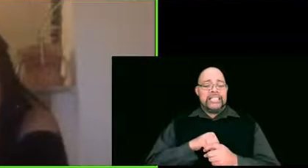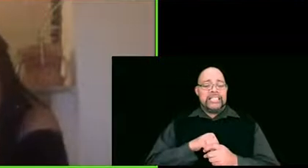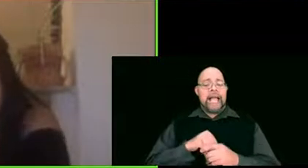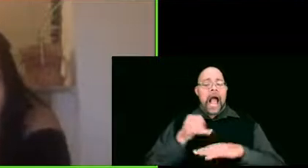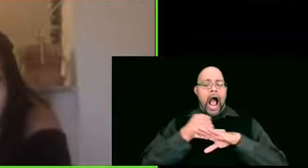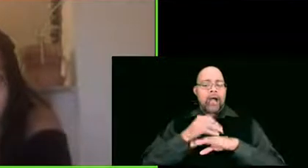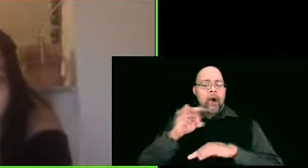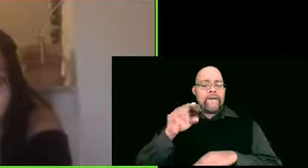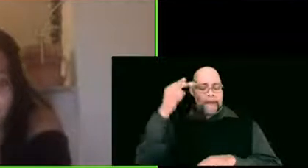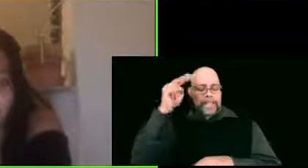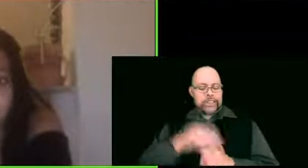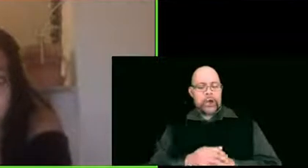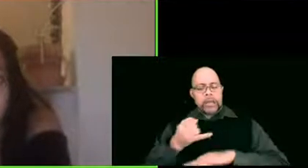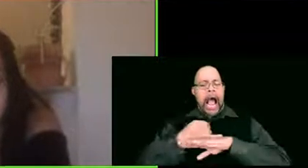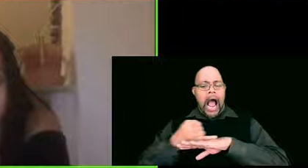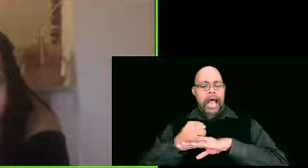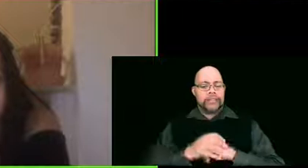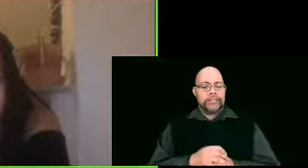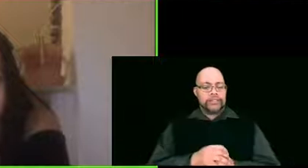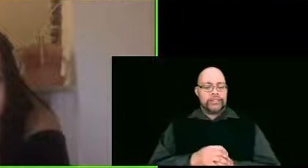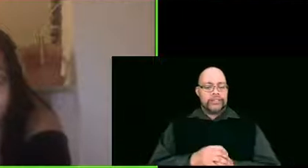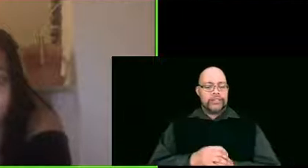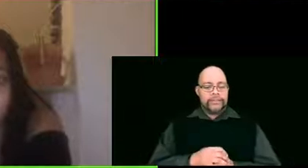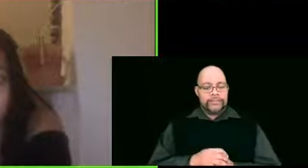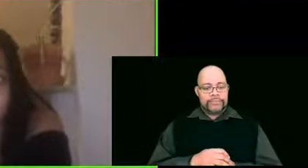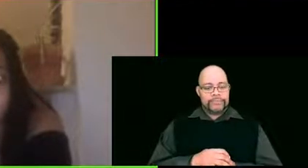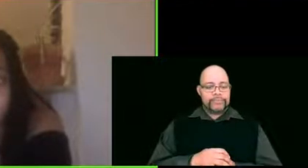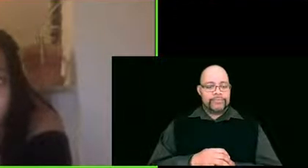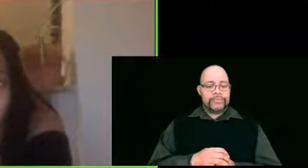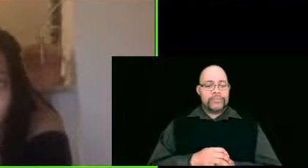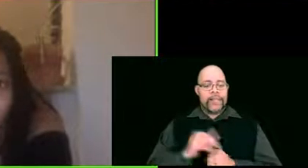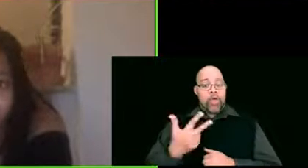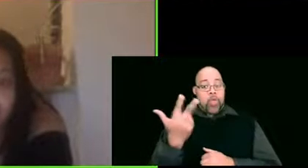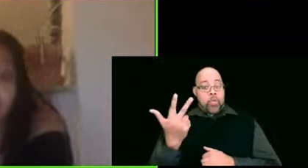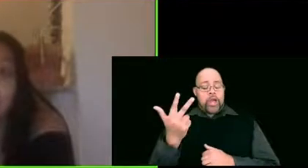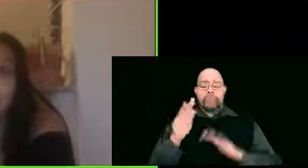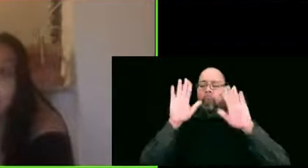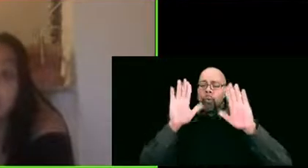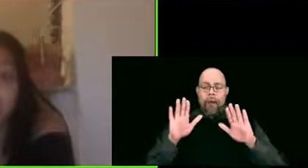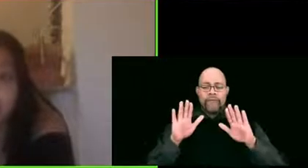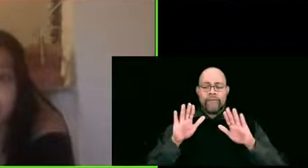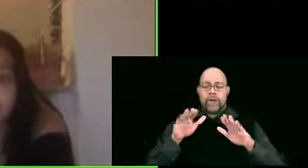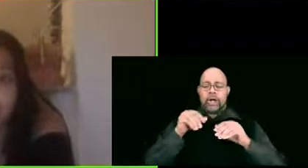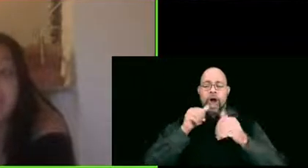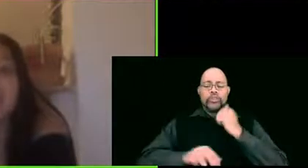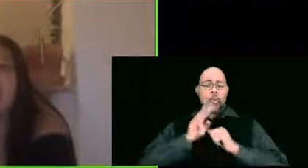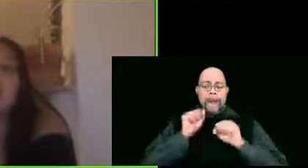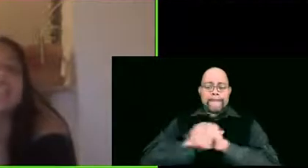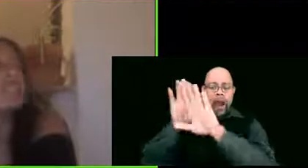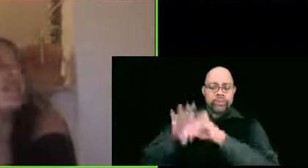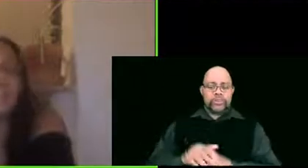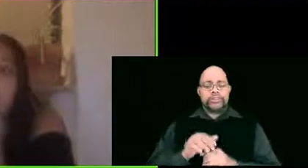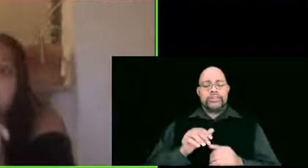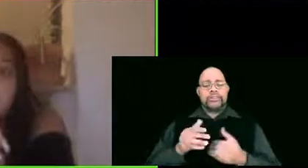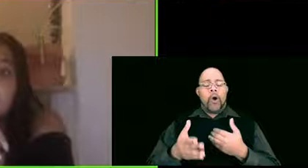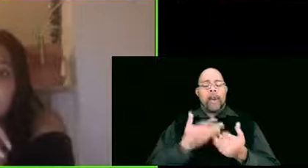archipelago, which is off Mexico, the Socorro Islands, San Benedito, and Oca Partida. And they're three incredible seamounts that are known